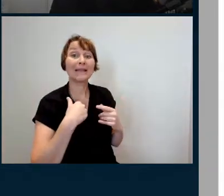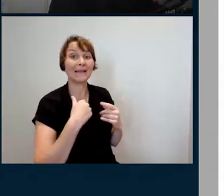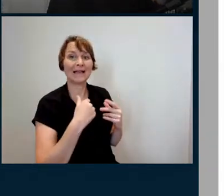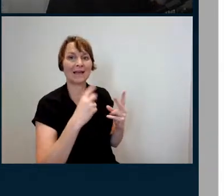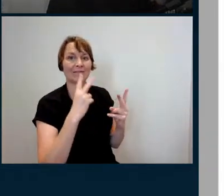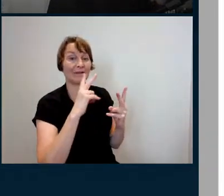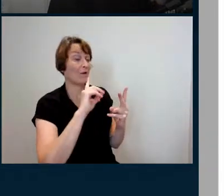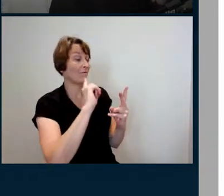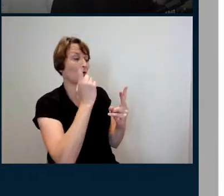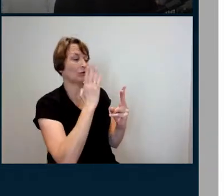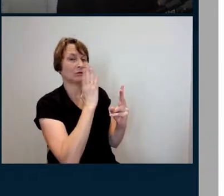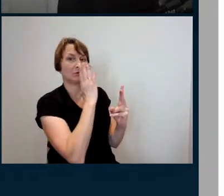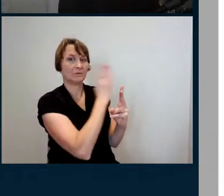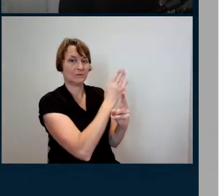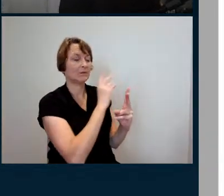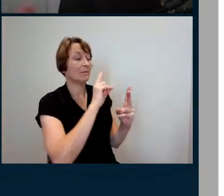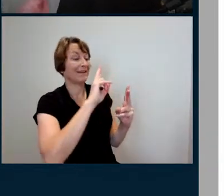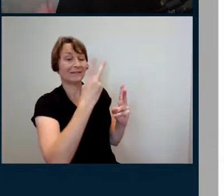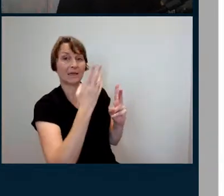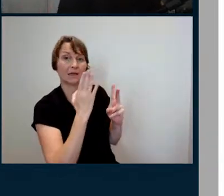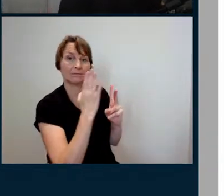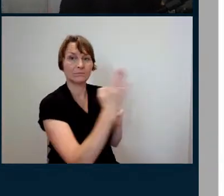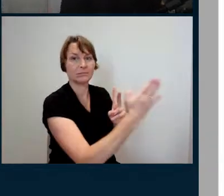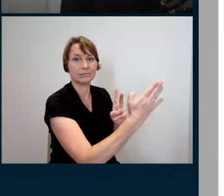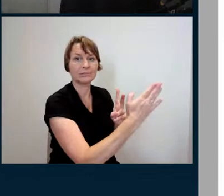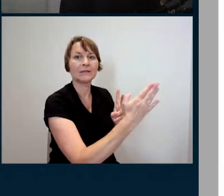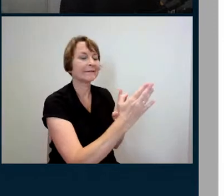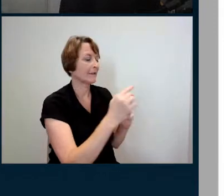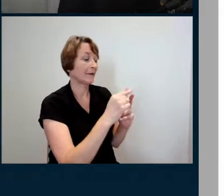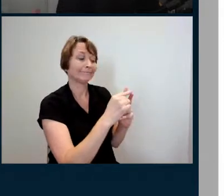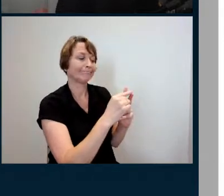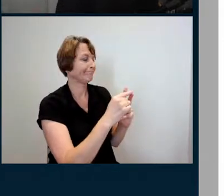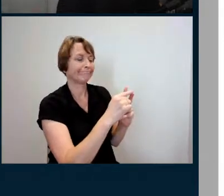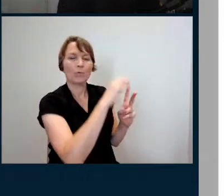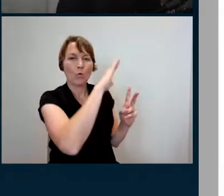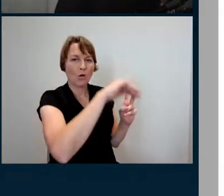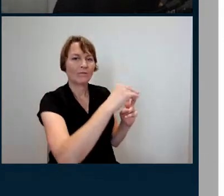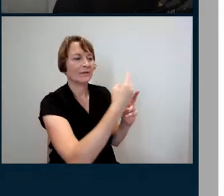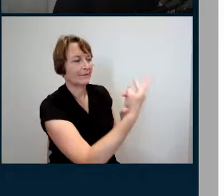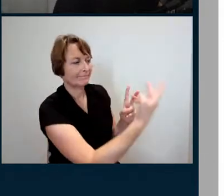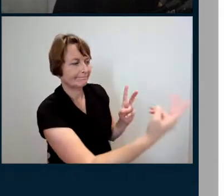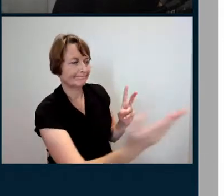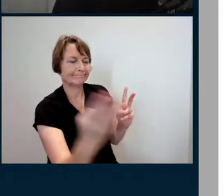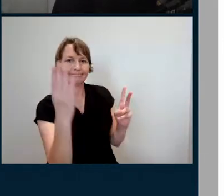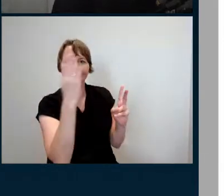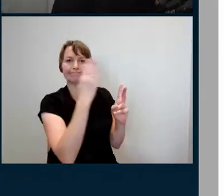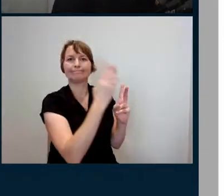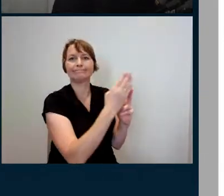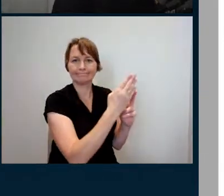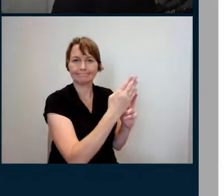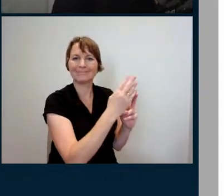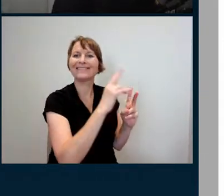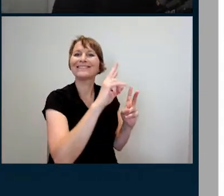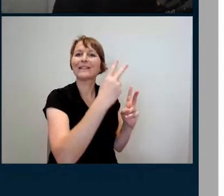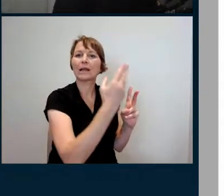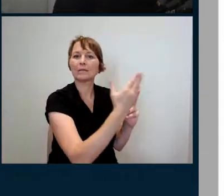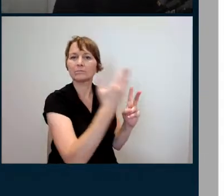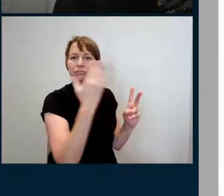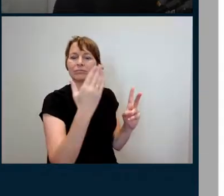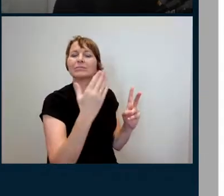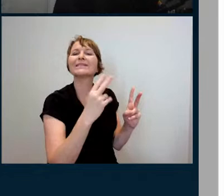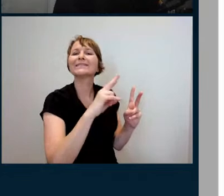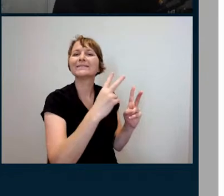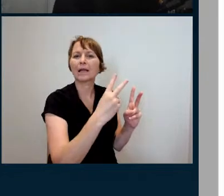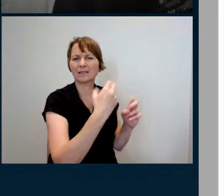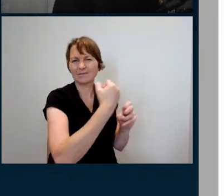first resources does not try to remove them. It just puts them in a second queue and goes to a second function with remove second